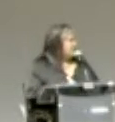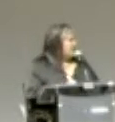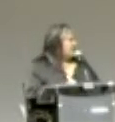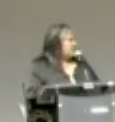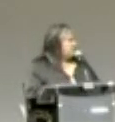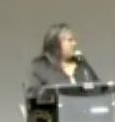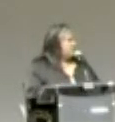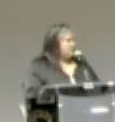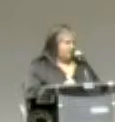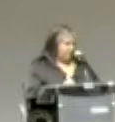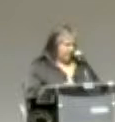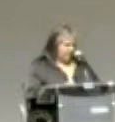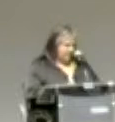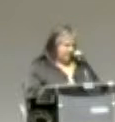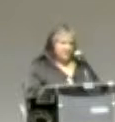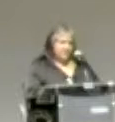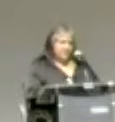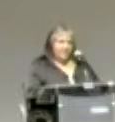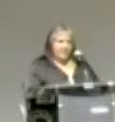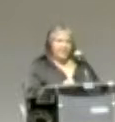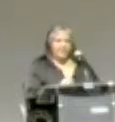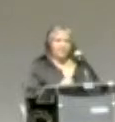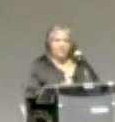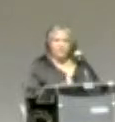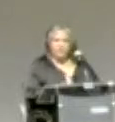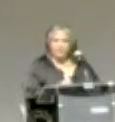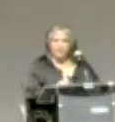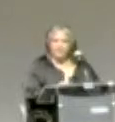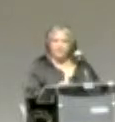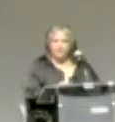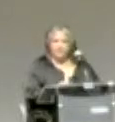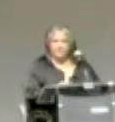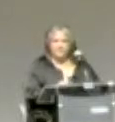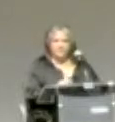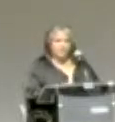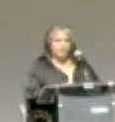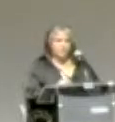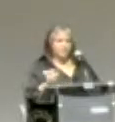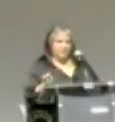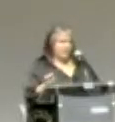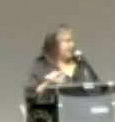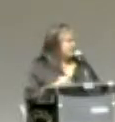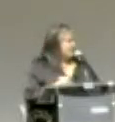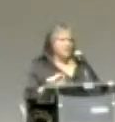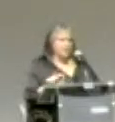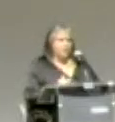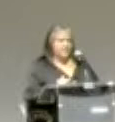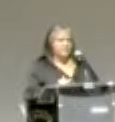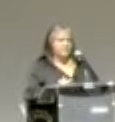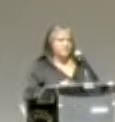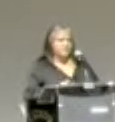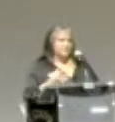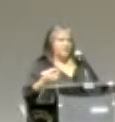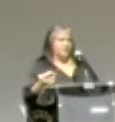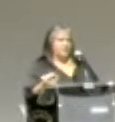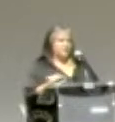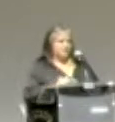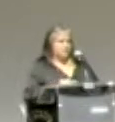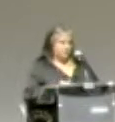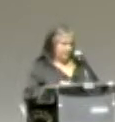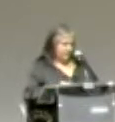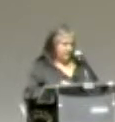as October 31st and November 1st. So it's going to come right to